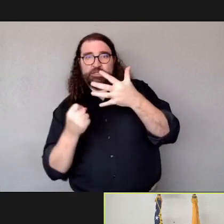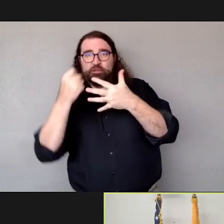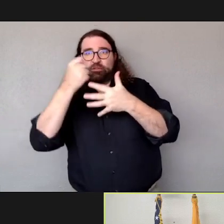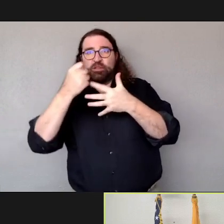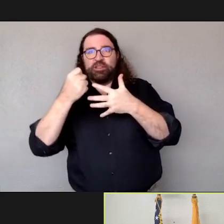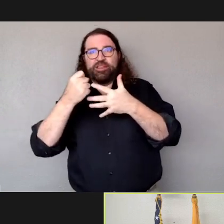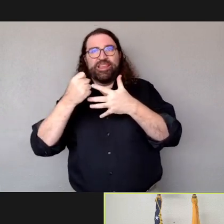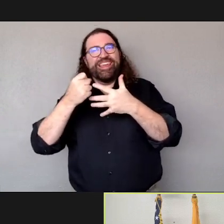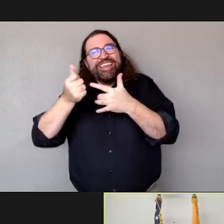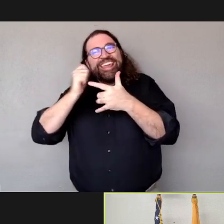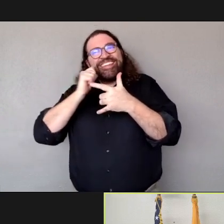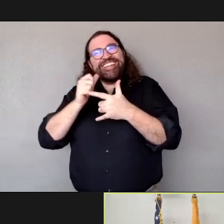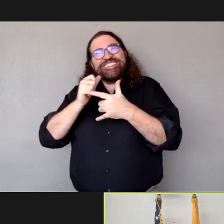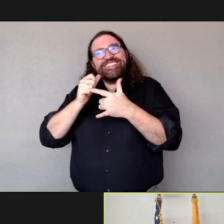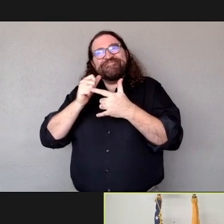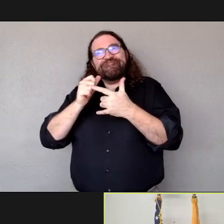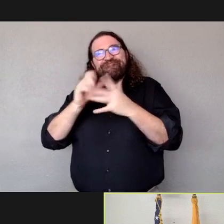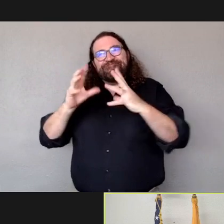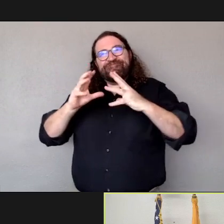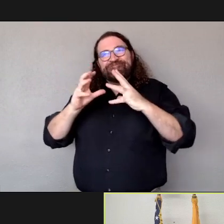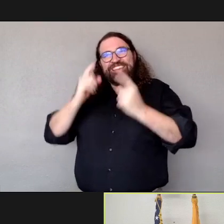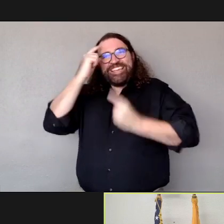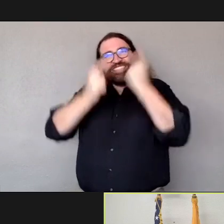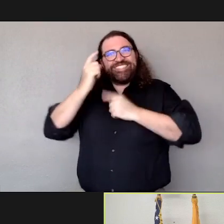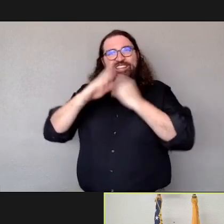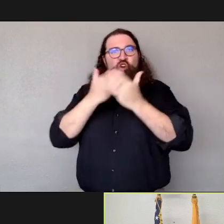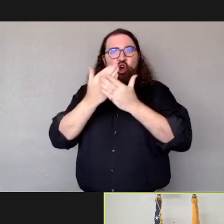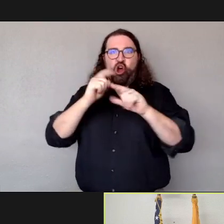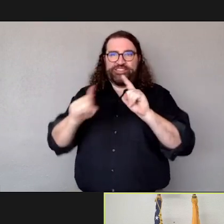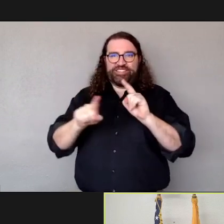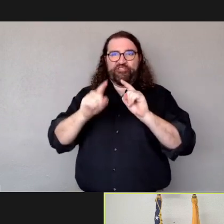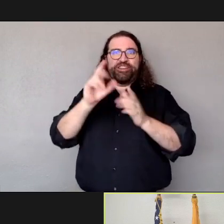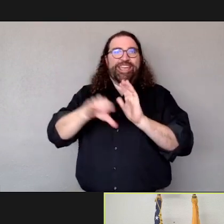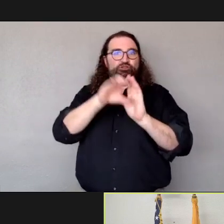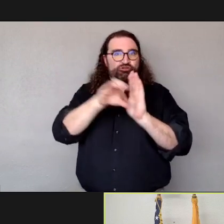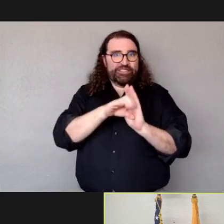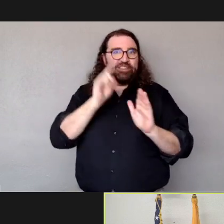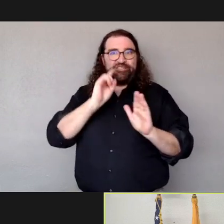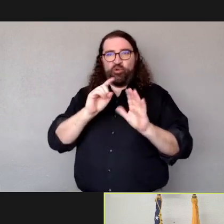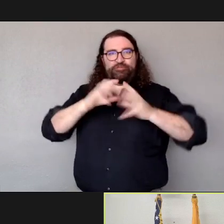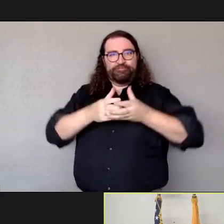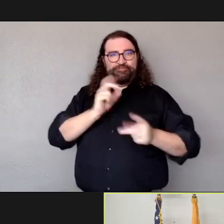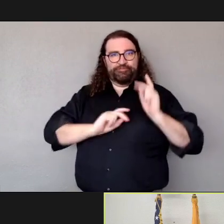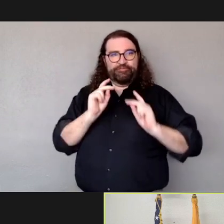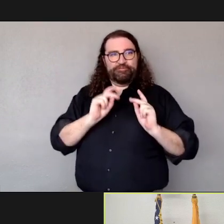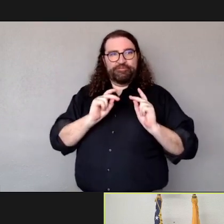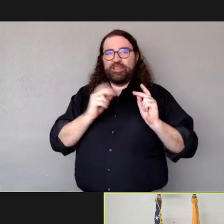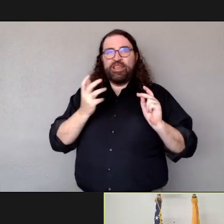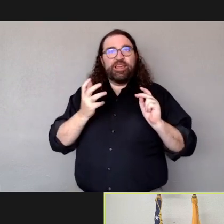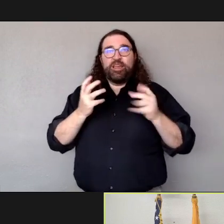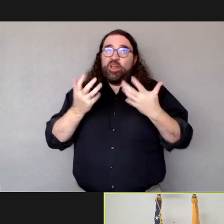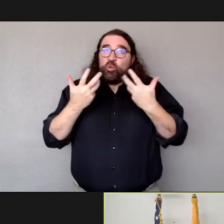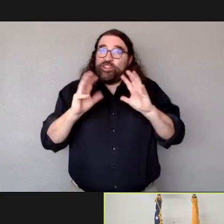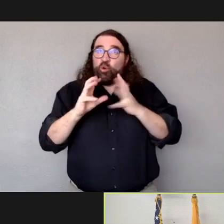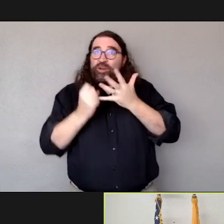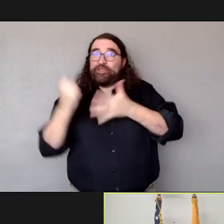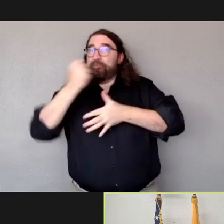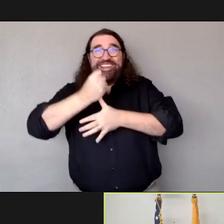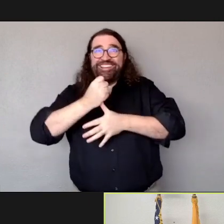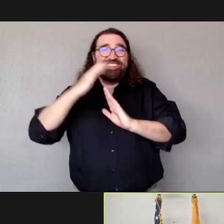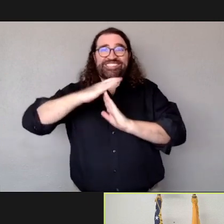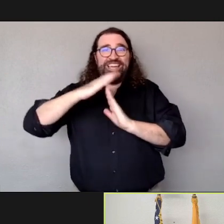individual population characteristics. We don't want, it's not a list we want to be at the top of, but I do believe that